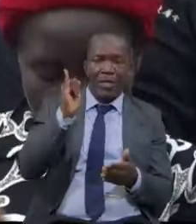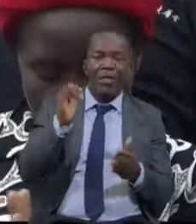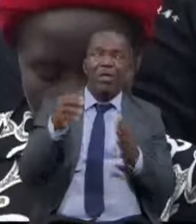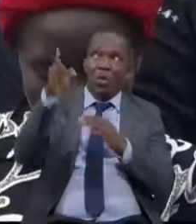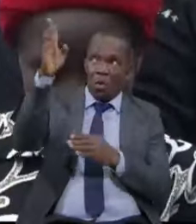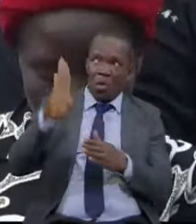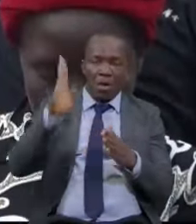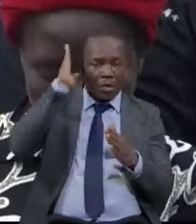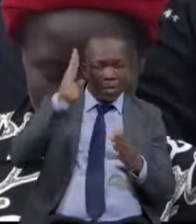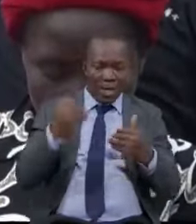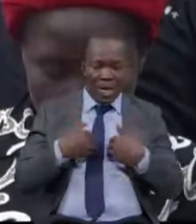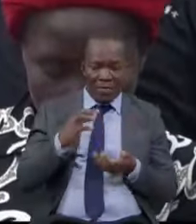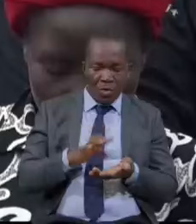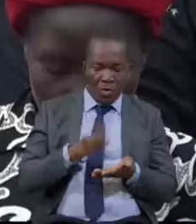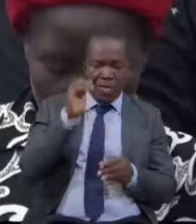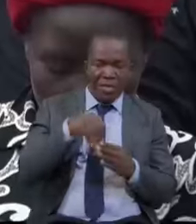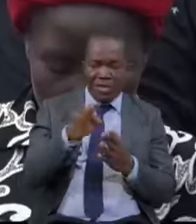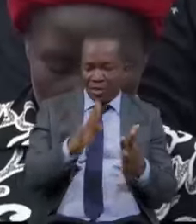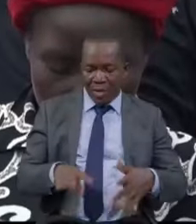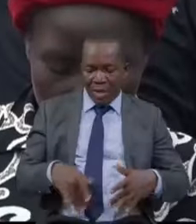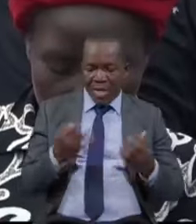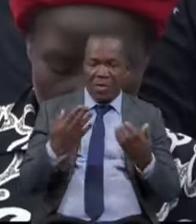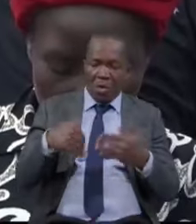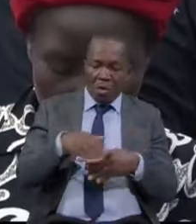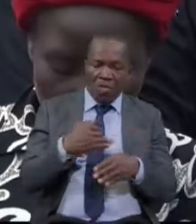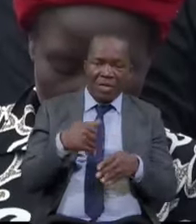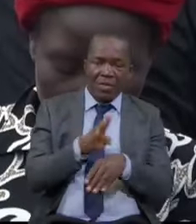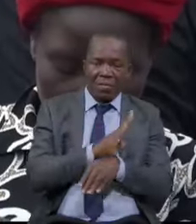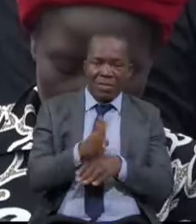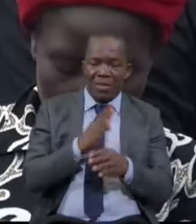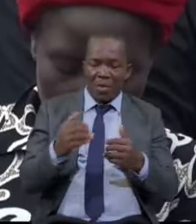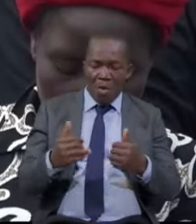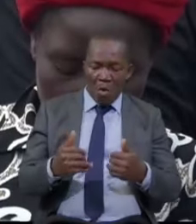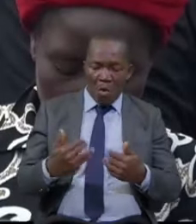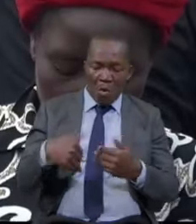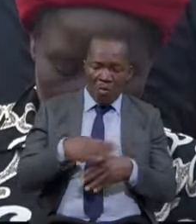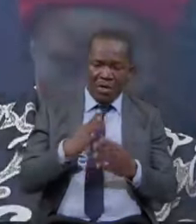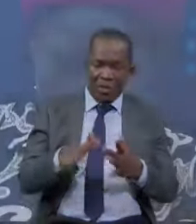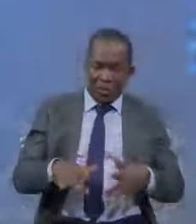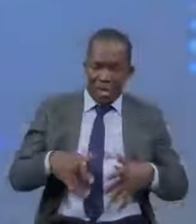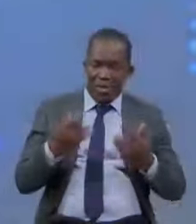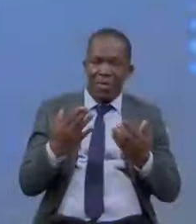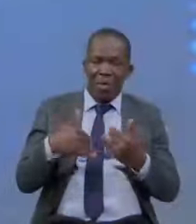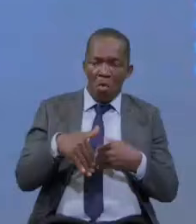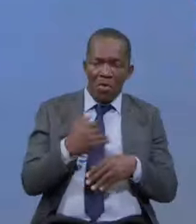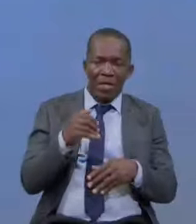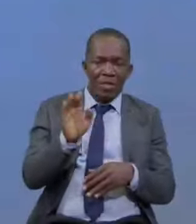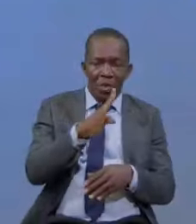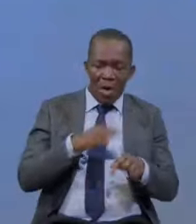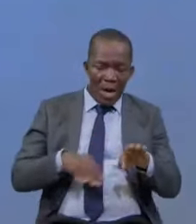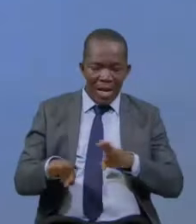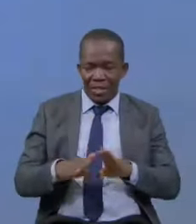glory in your behavior. He'll have glory in your action. Unto him be glory in